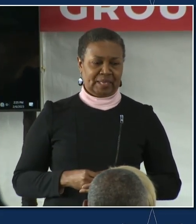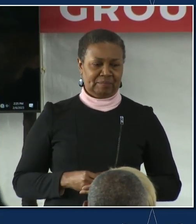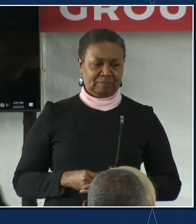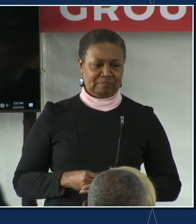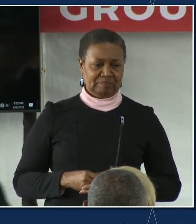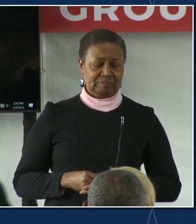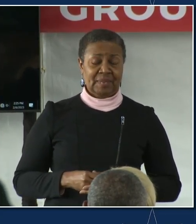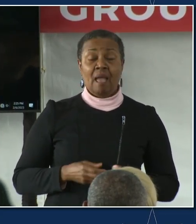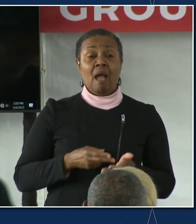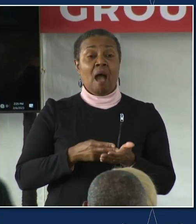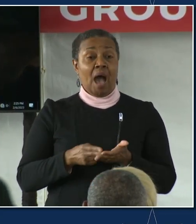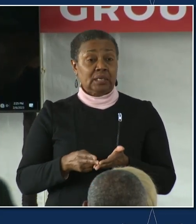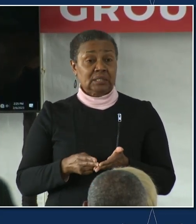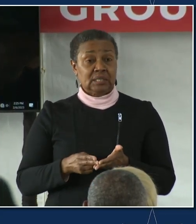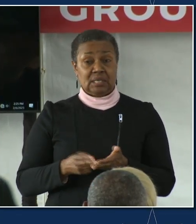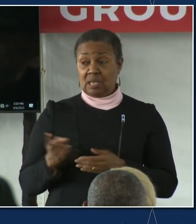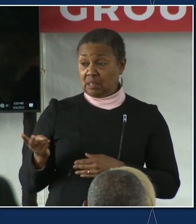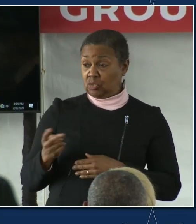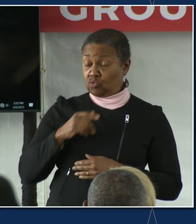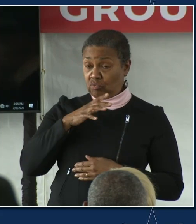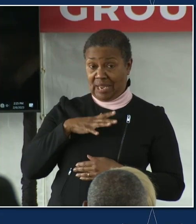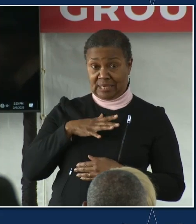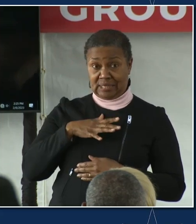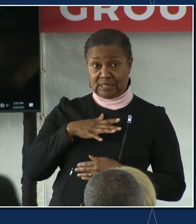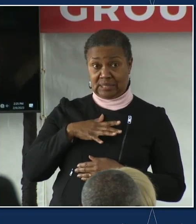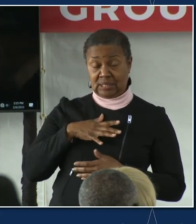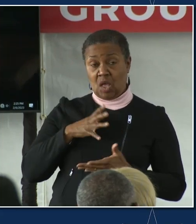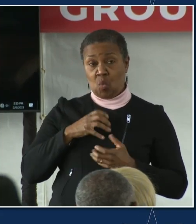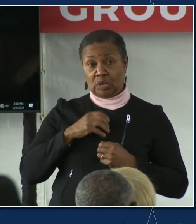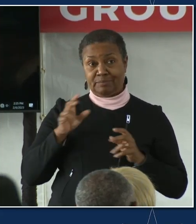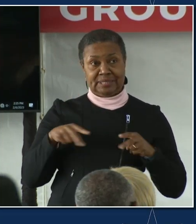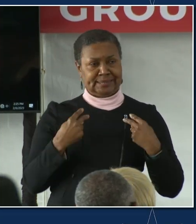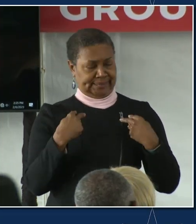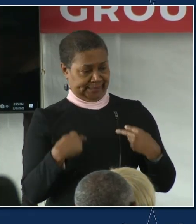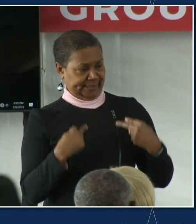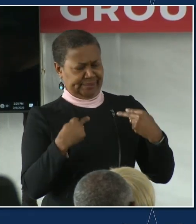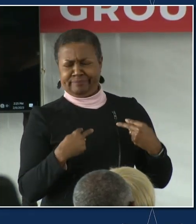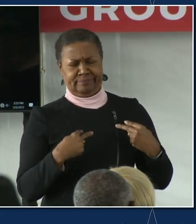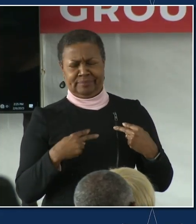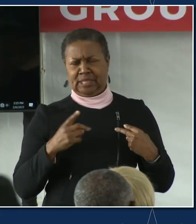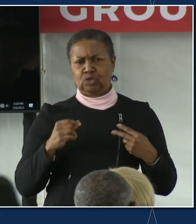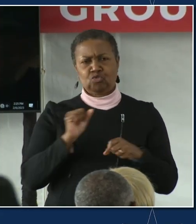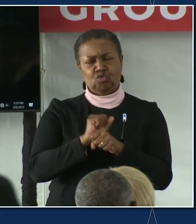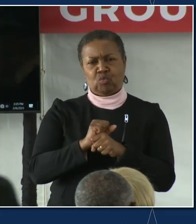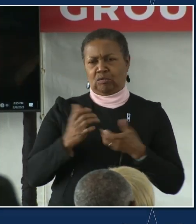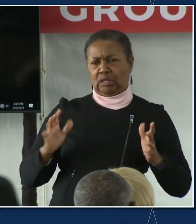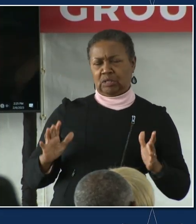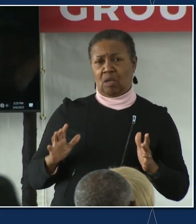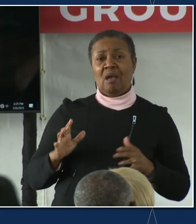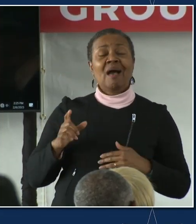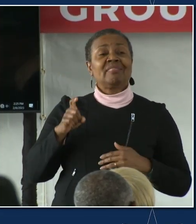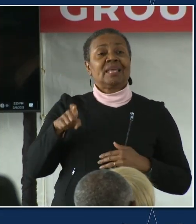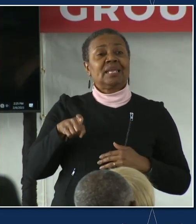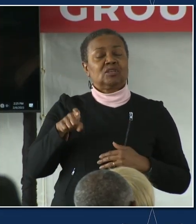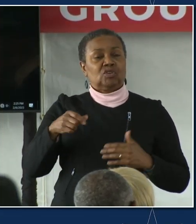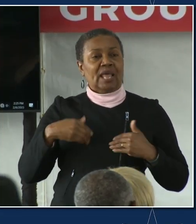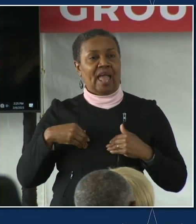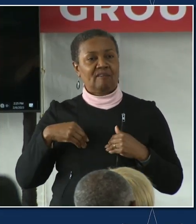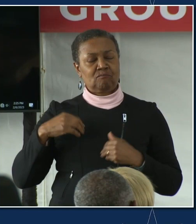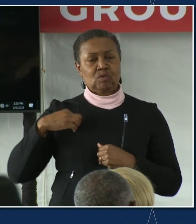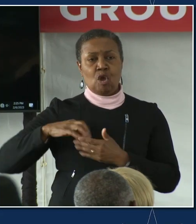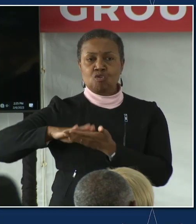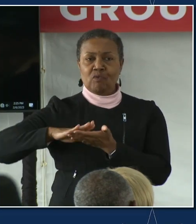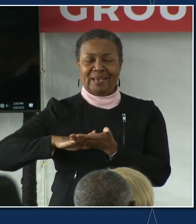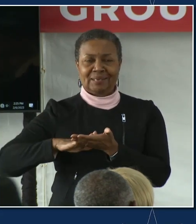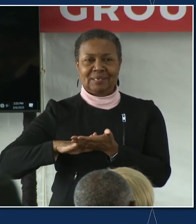And truthfully, neither of them seek the limelight. They just do the work. And they need and deserve the credit,